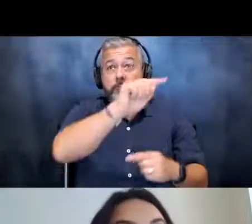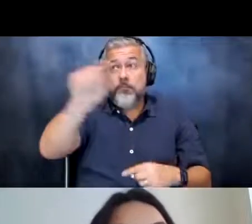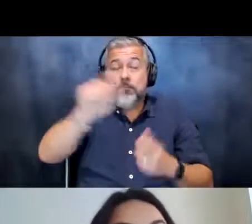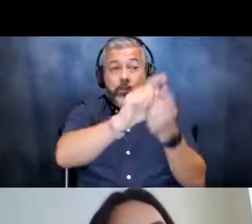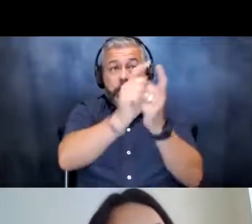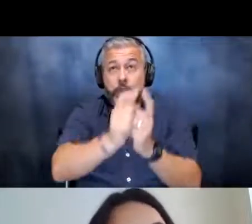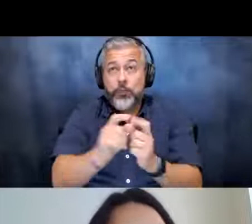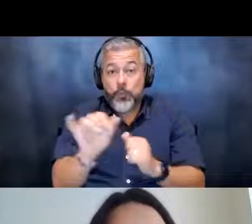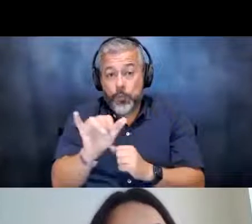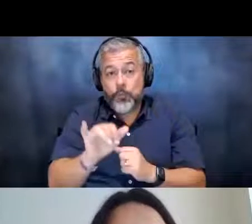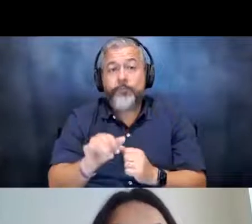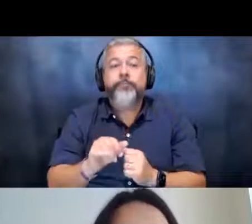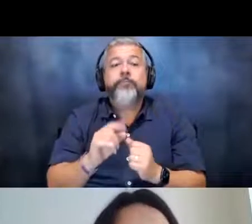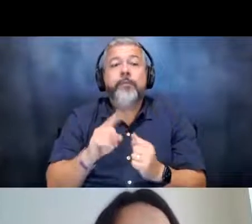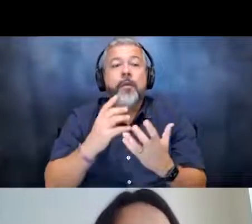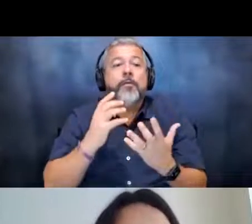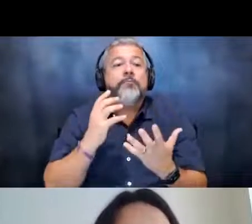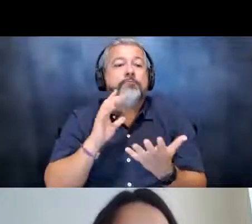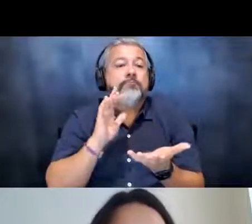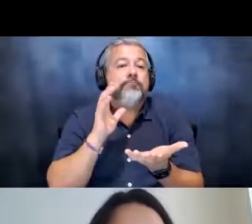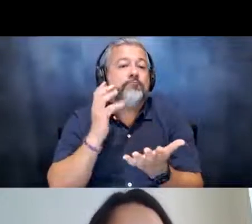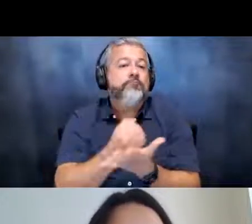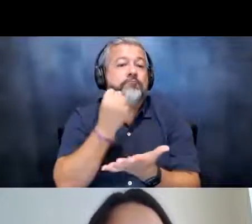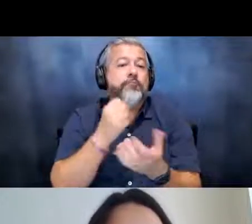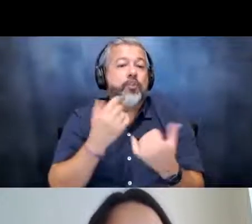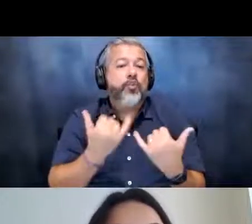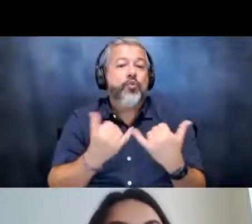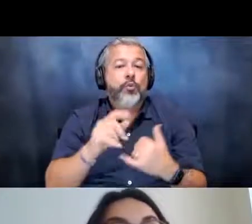Leveraging current tools and intake systems.